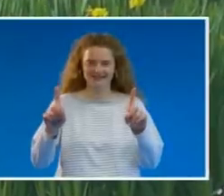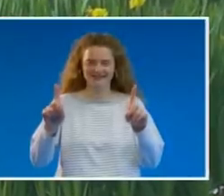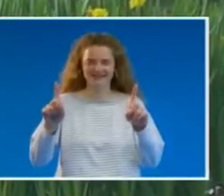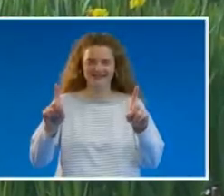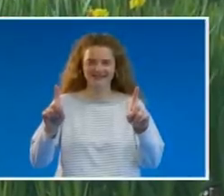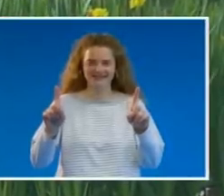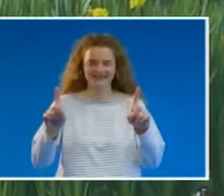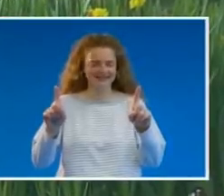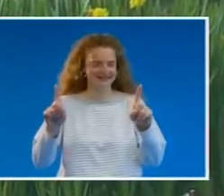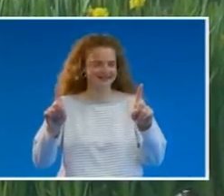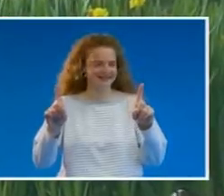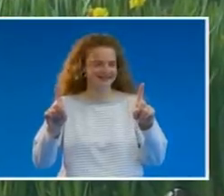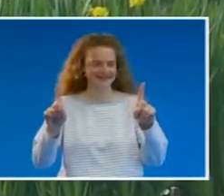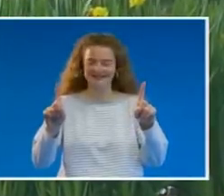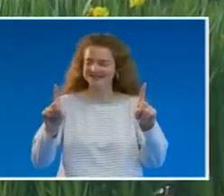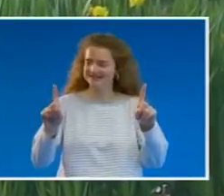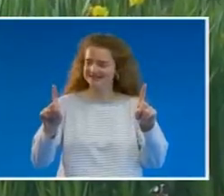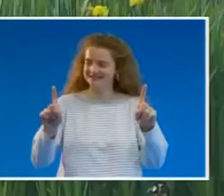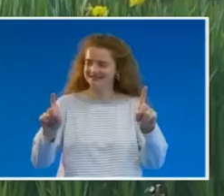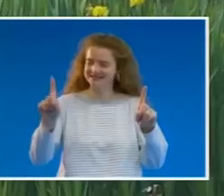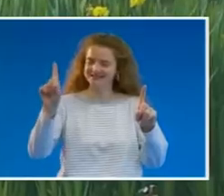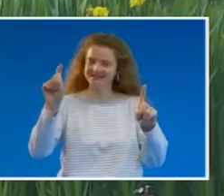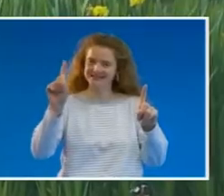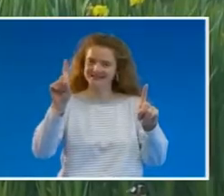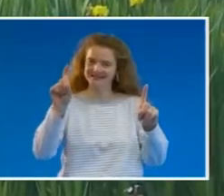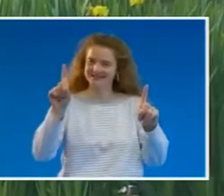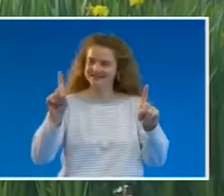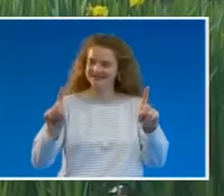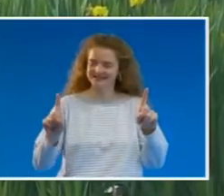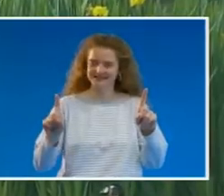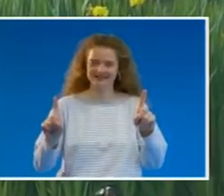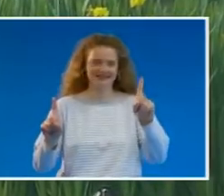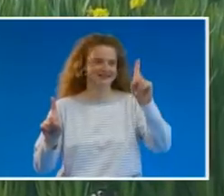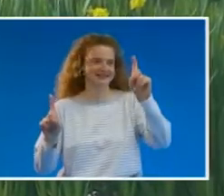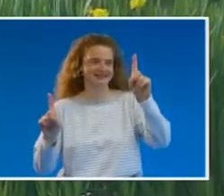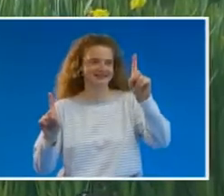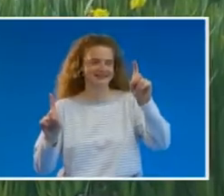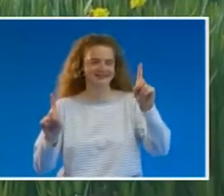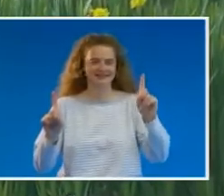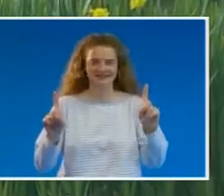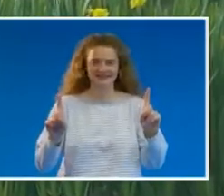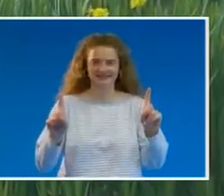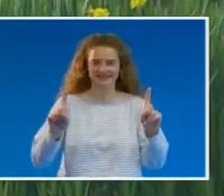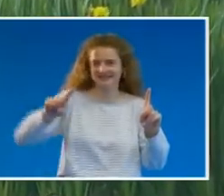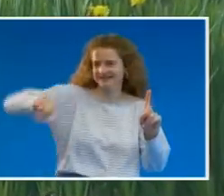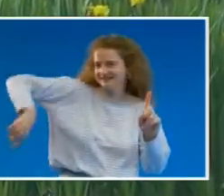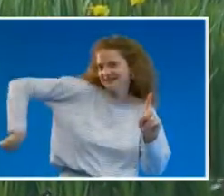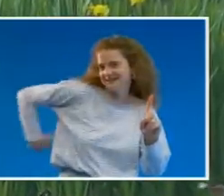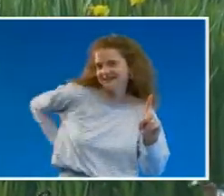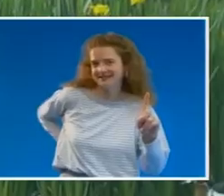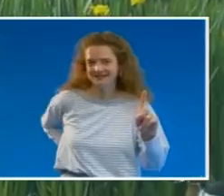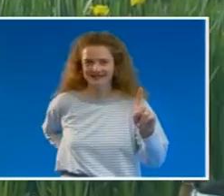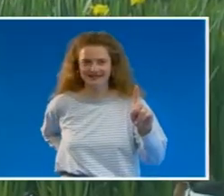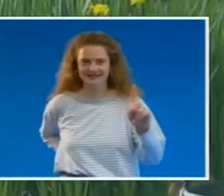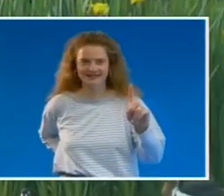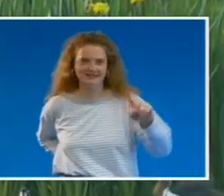Two little dicky birds sitting on a wall, one named Peter, one named Paul.